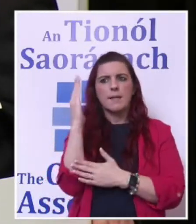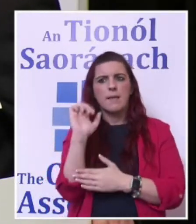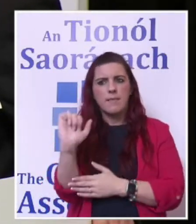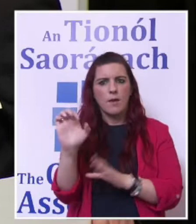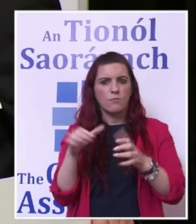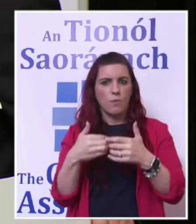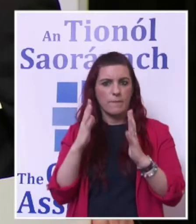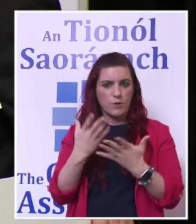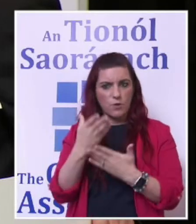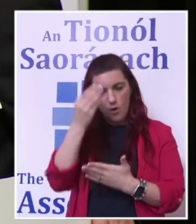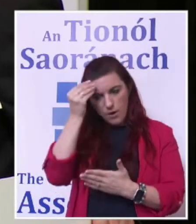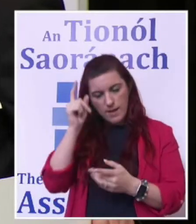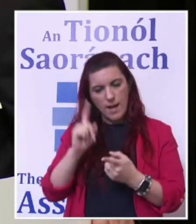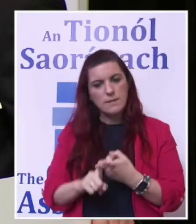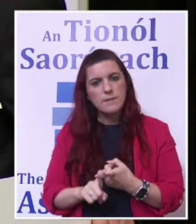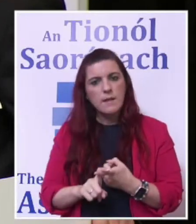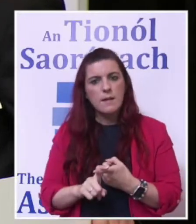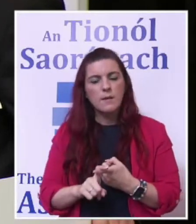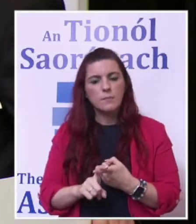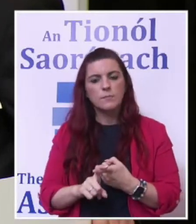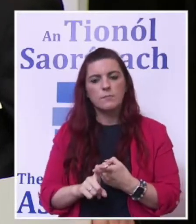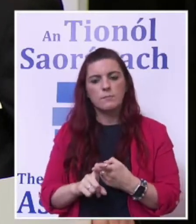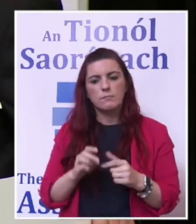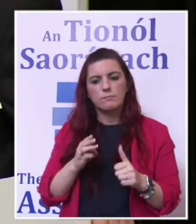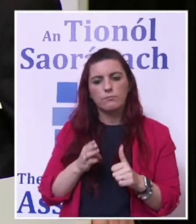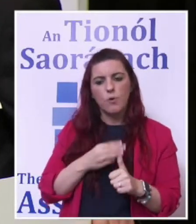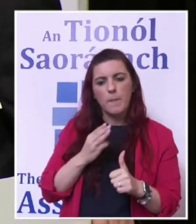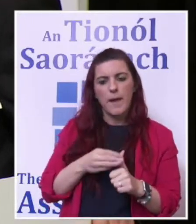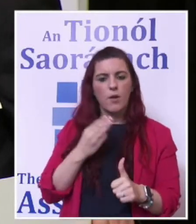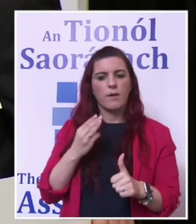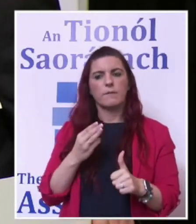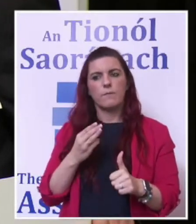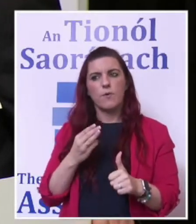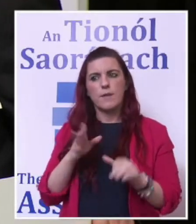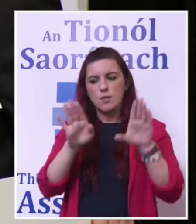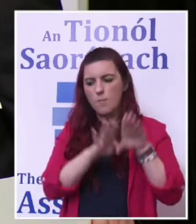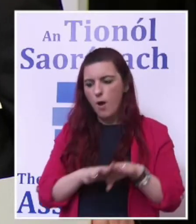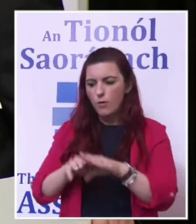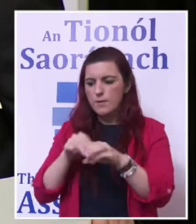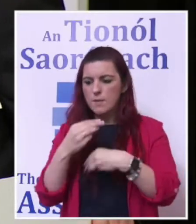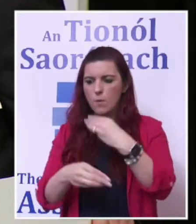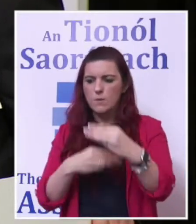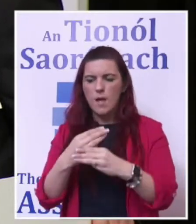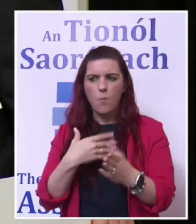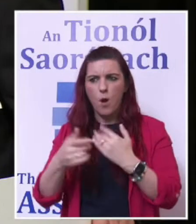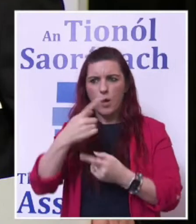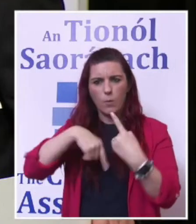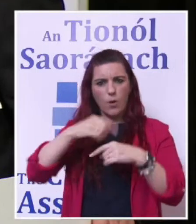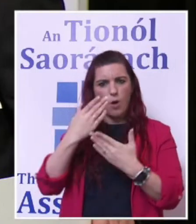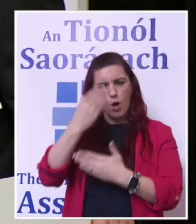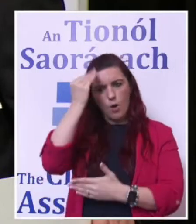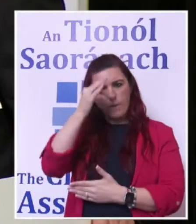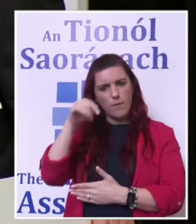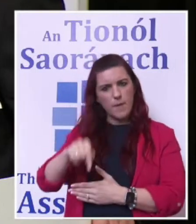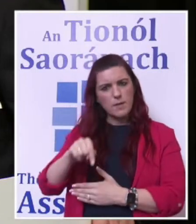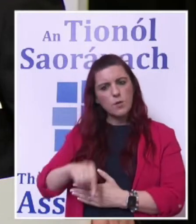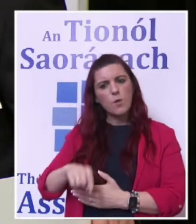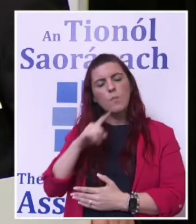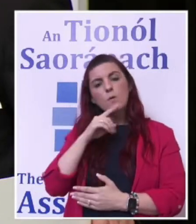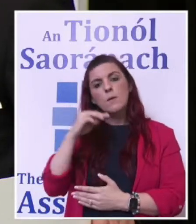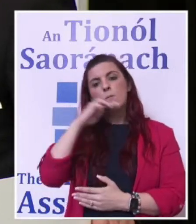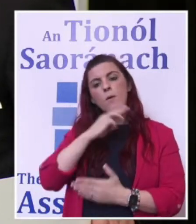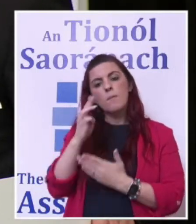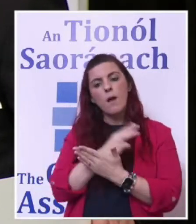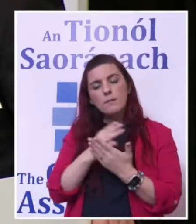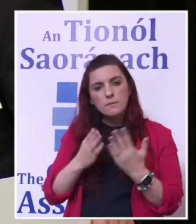learned, and with their deliberative democracy process, and what can we take away from that. But the nub of it all is to get to through